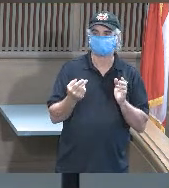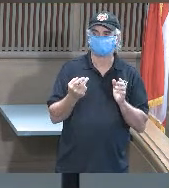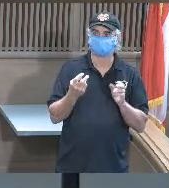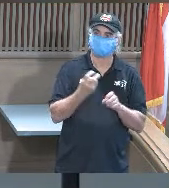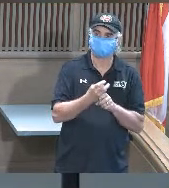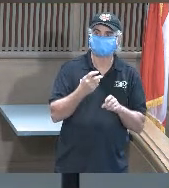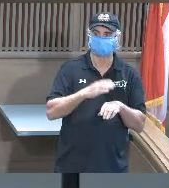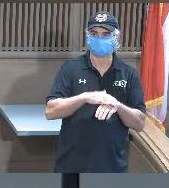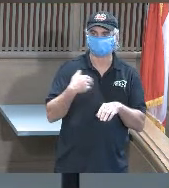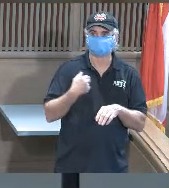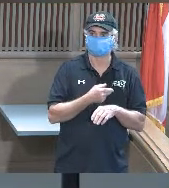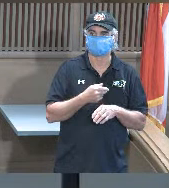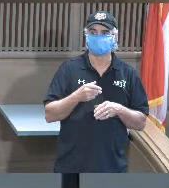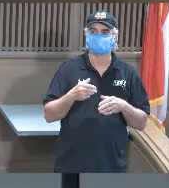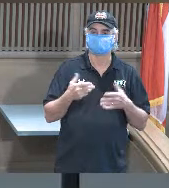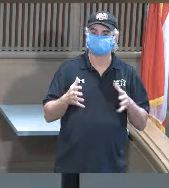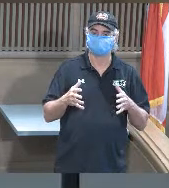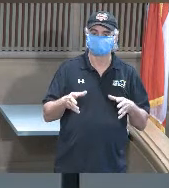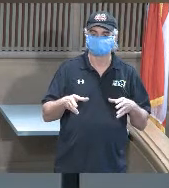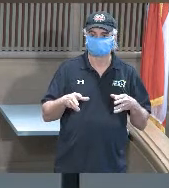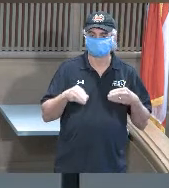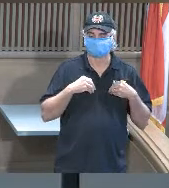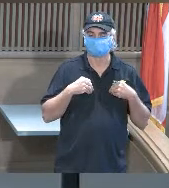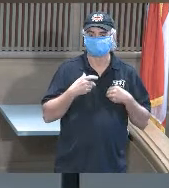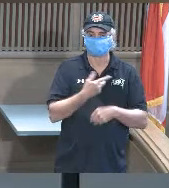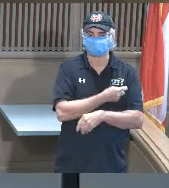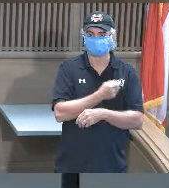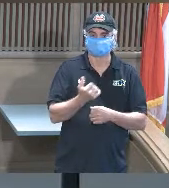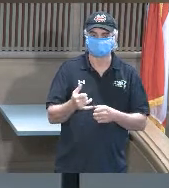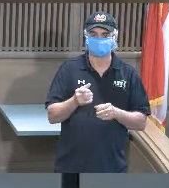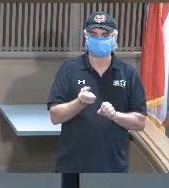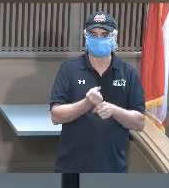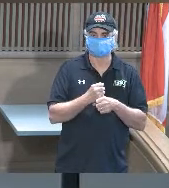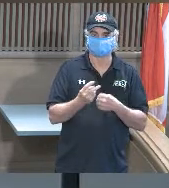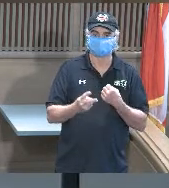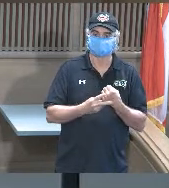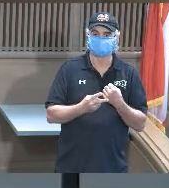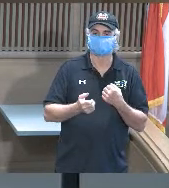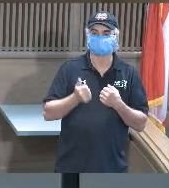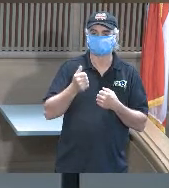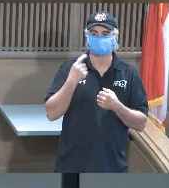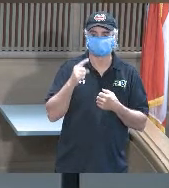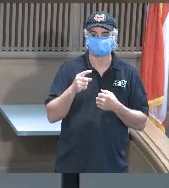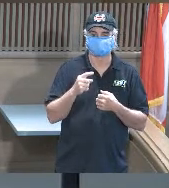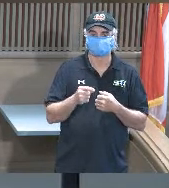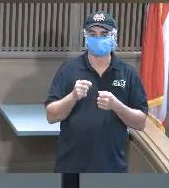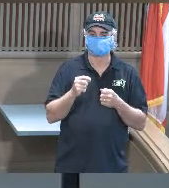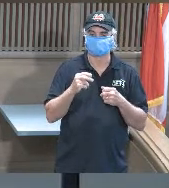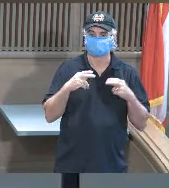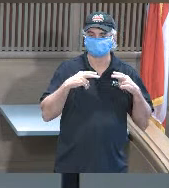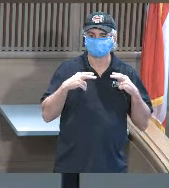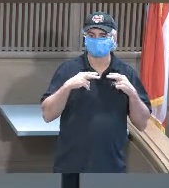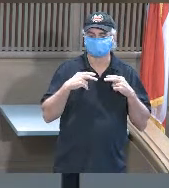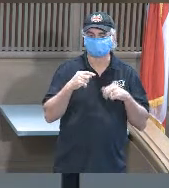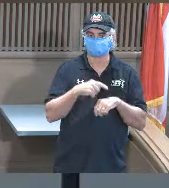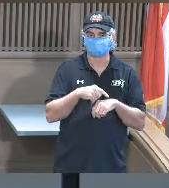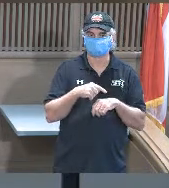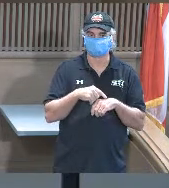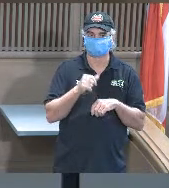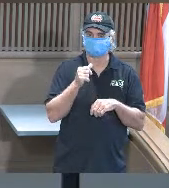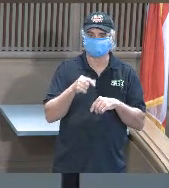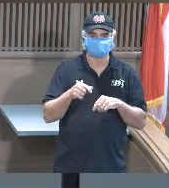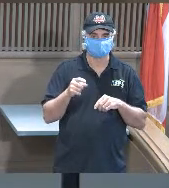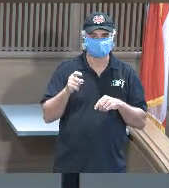take the vaccine. Let's make it a safer holiday season so that we can be with our families and we're not going into